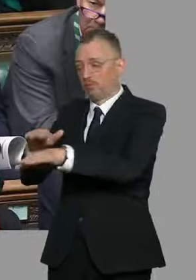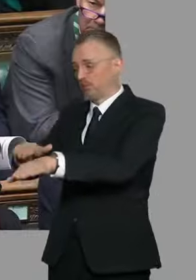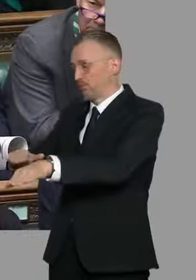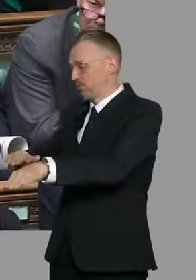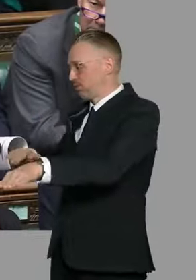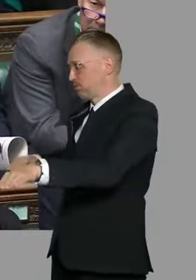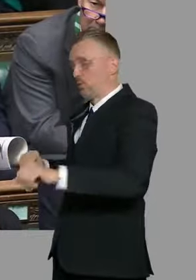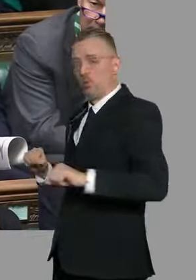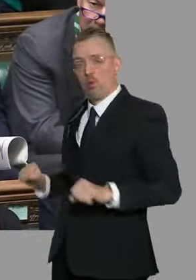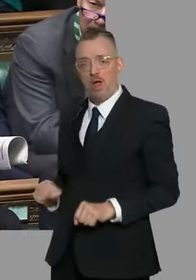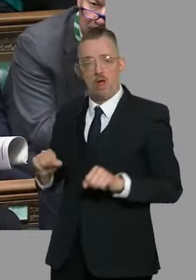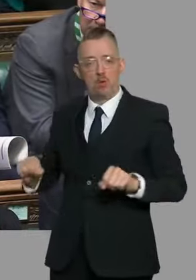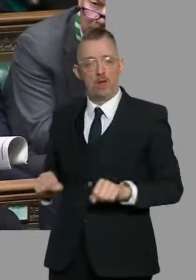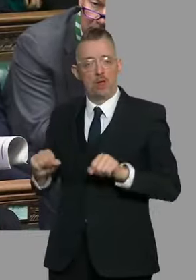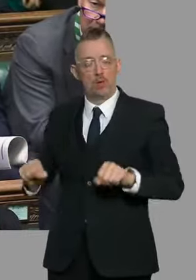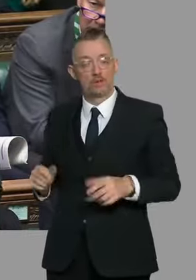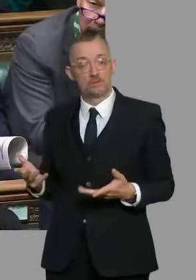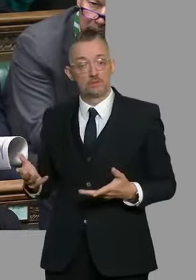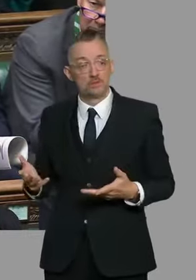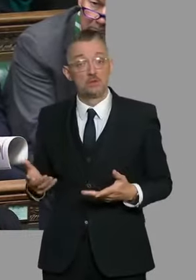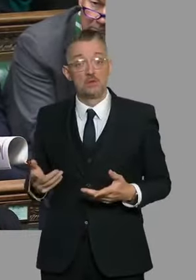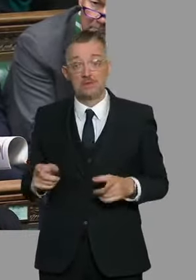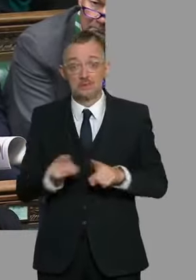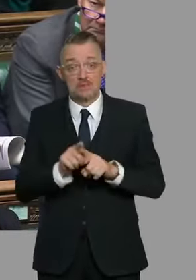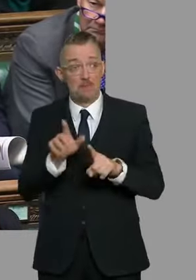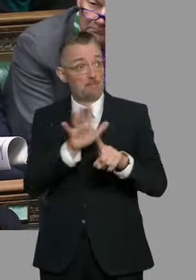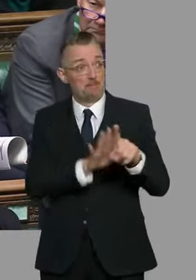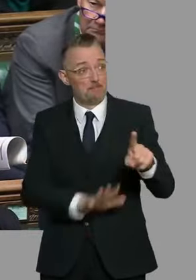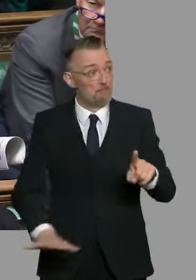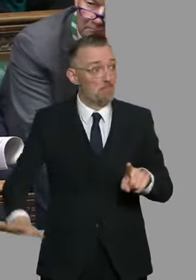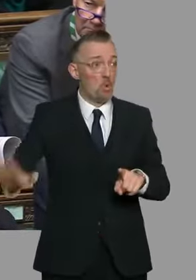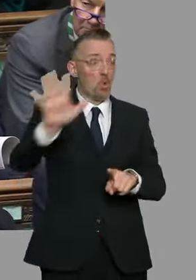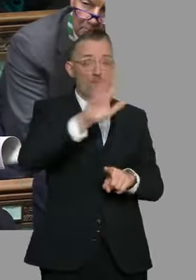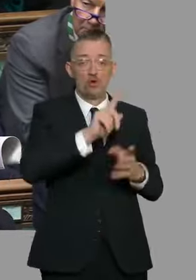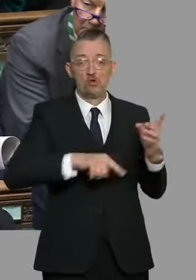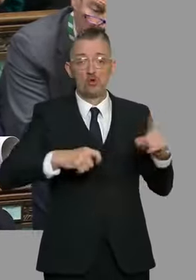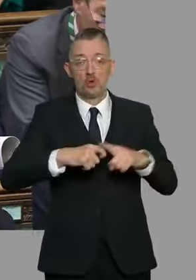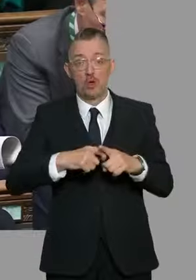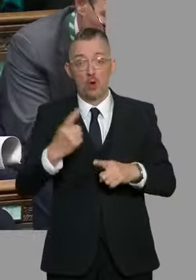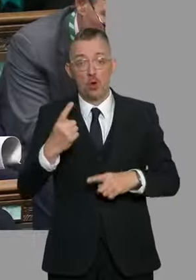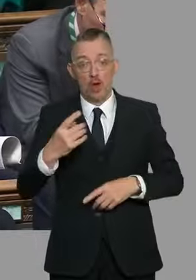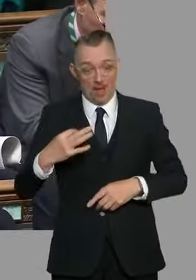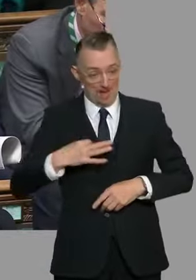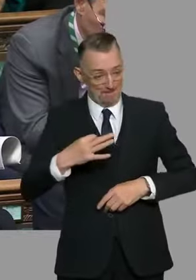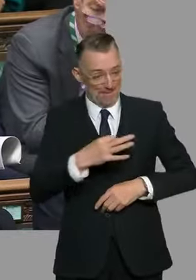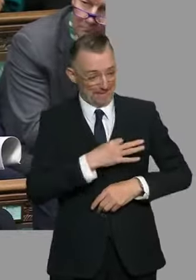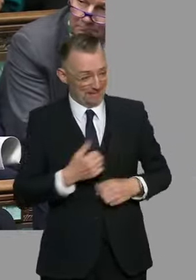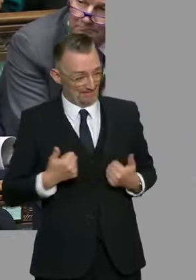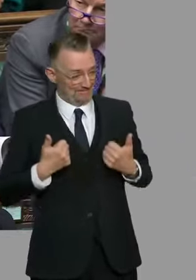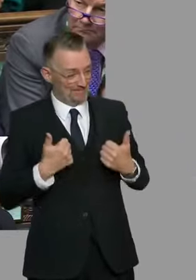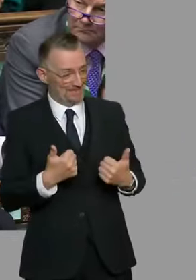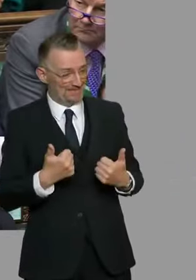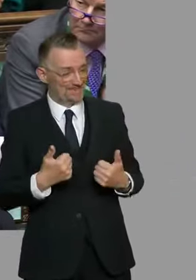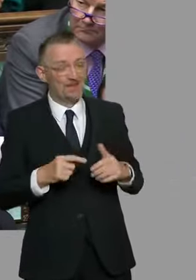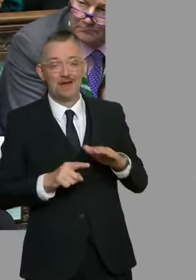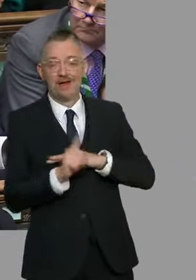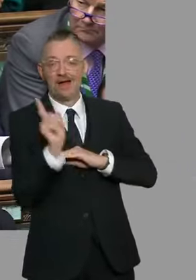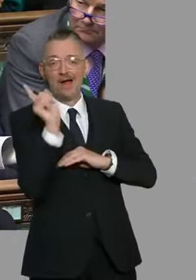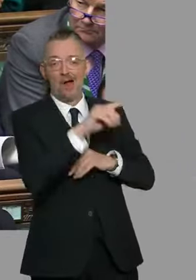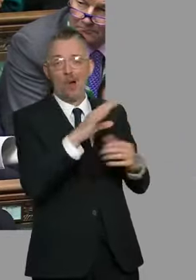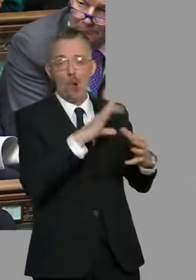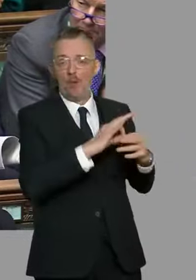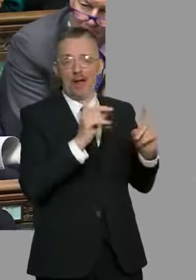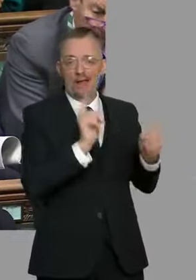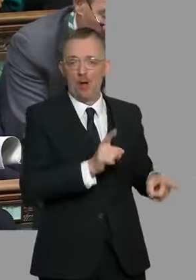country, medically fit patients are unable to be discharged because of the social care crisis. So can I ask the Prime Minister, what is he